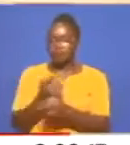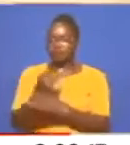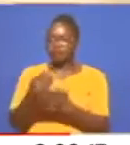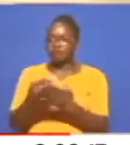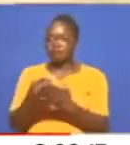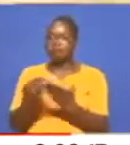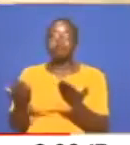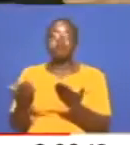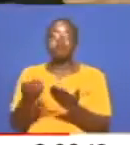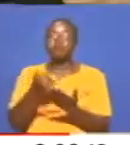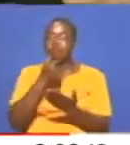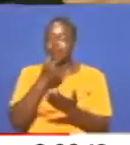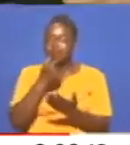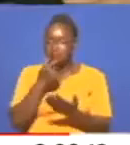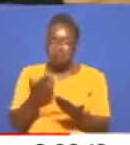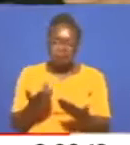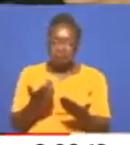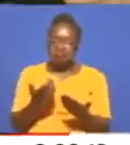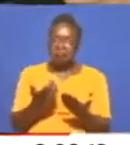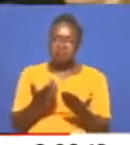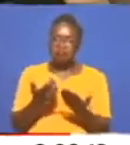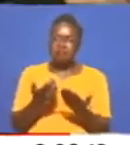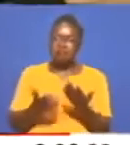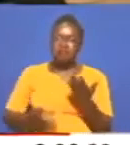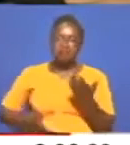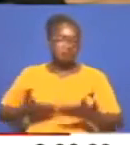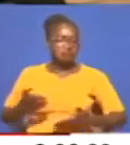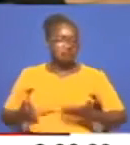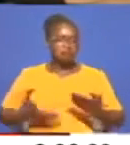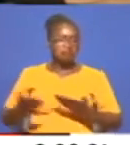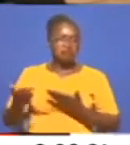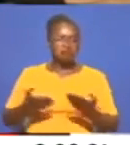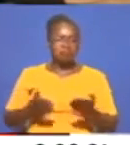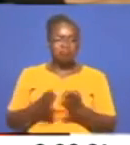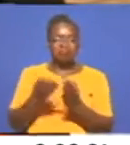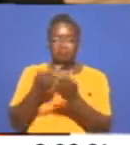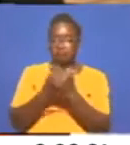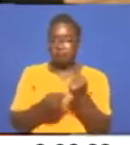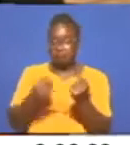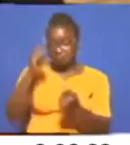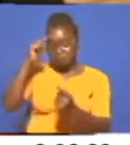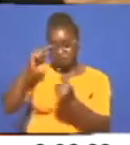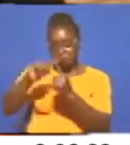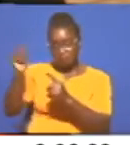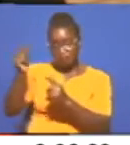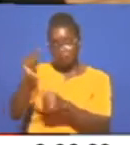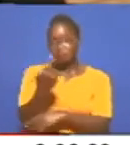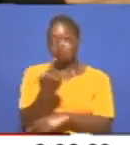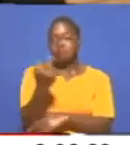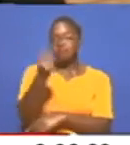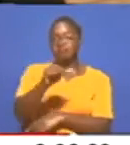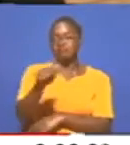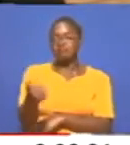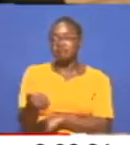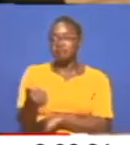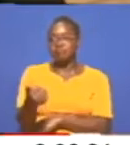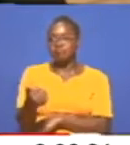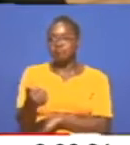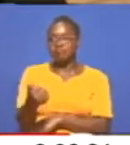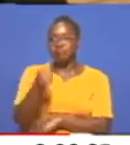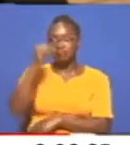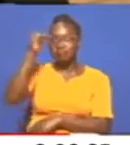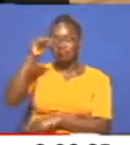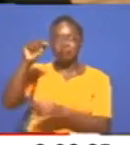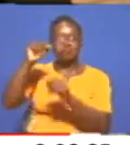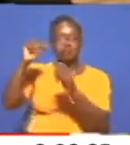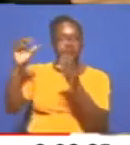to avoid whipping emotions. So both Azimio and Kenya Kwanza and any other political party, we